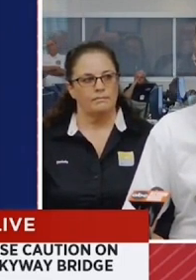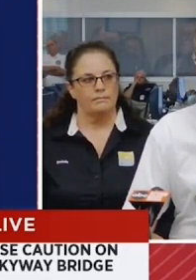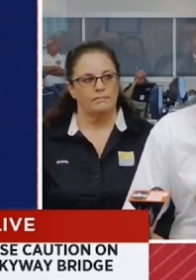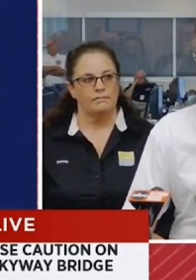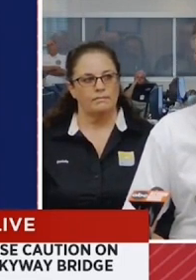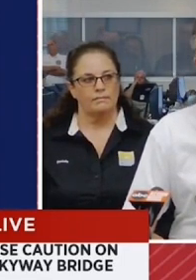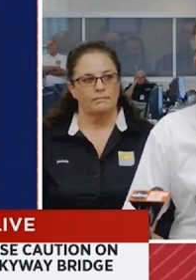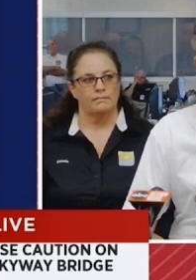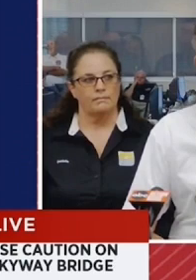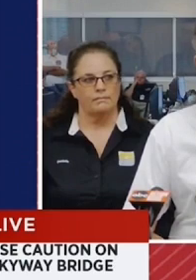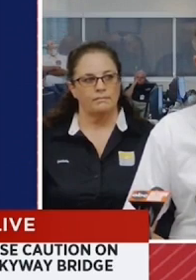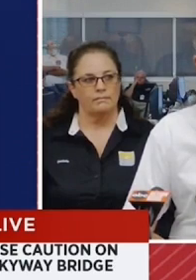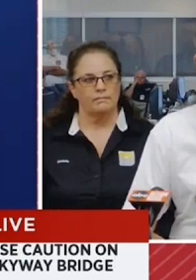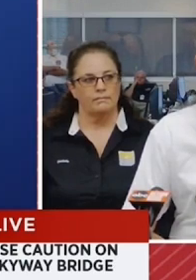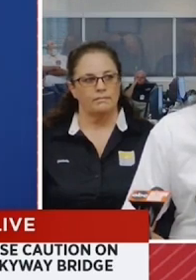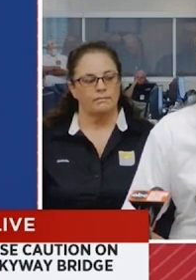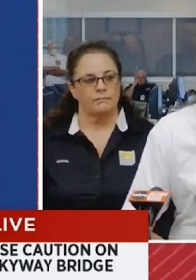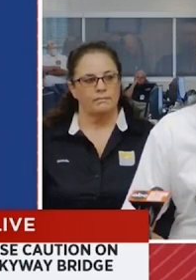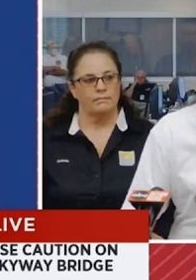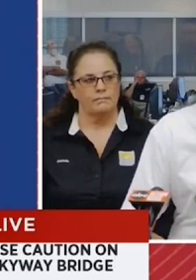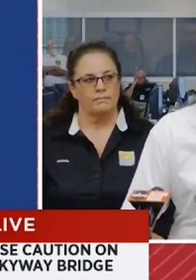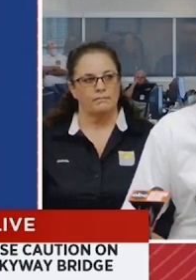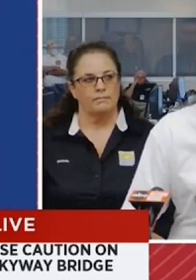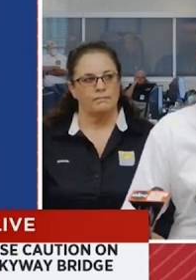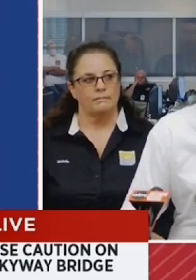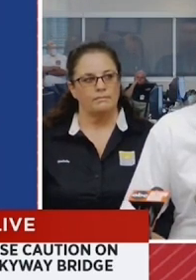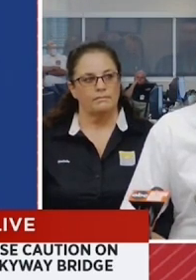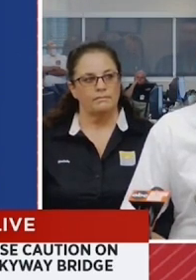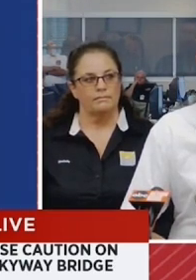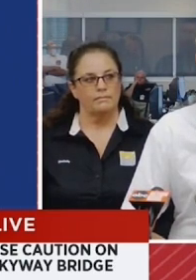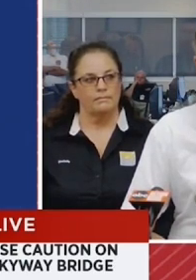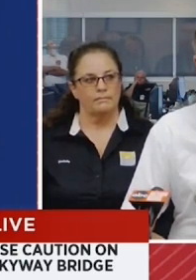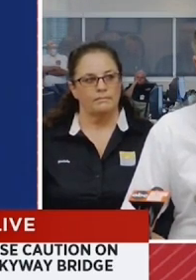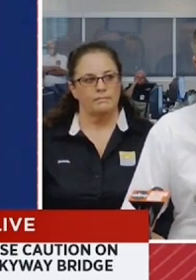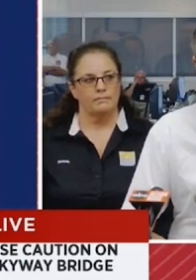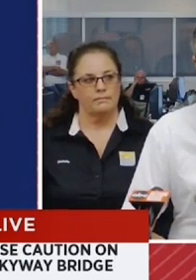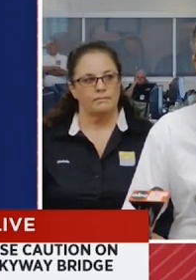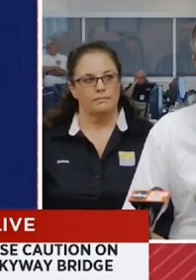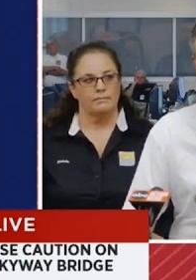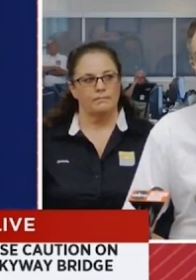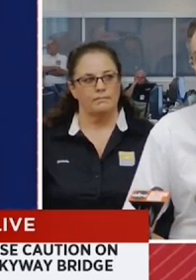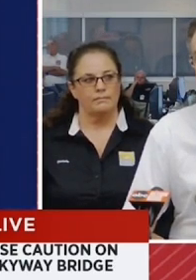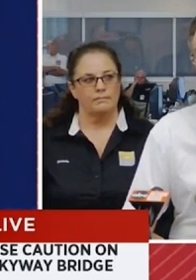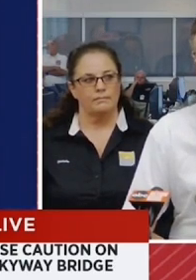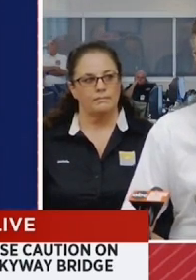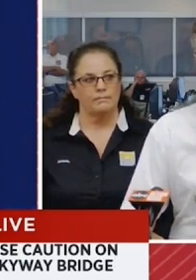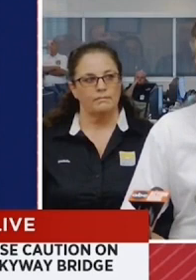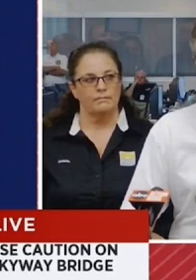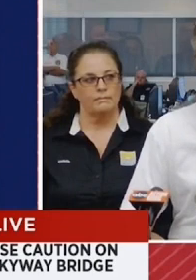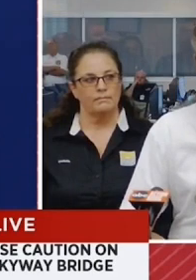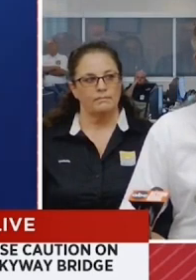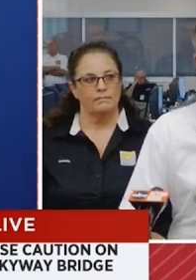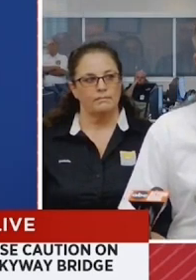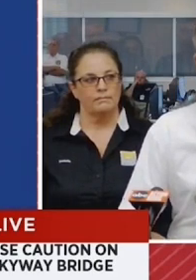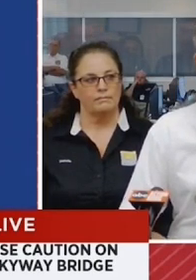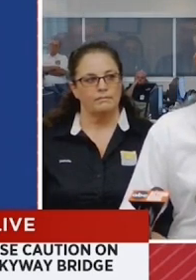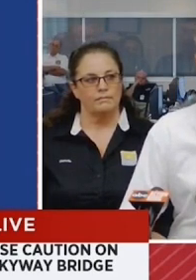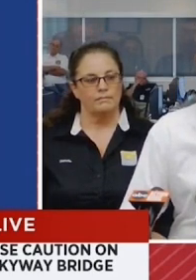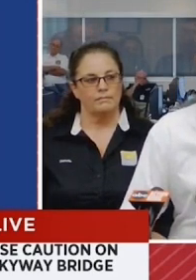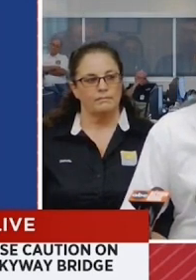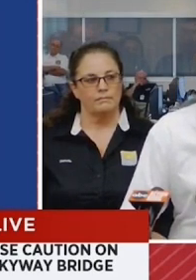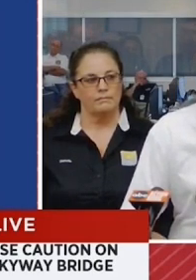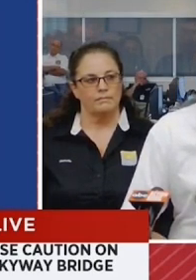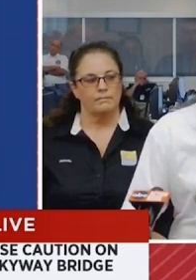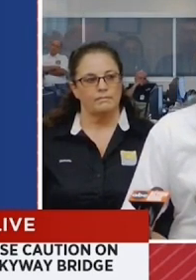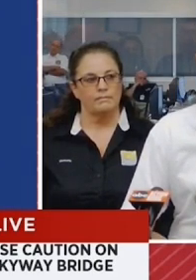When it becomes unsafe for us to navigate or send out emergency vehicles, if you have not evacuated at time, you will be on your own. So it's important